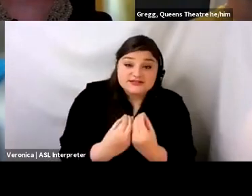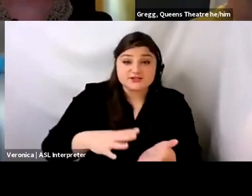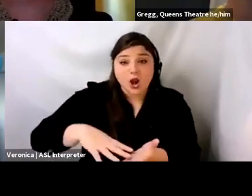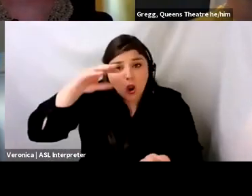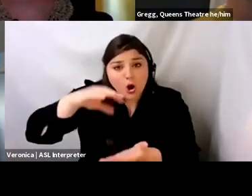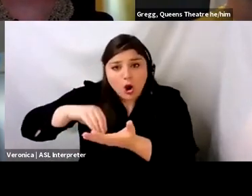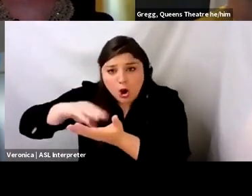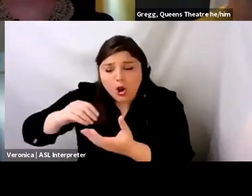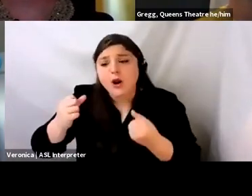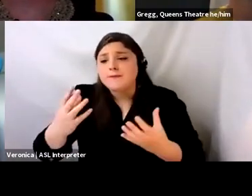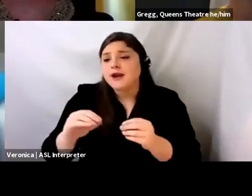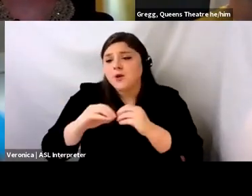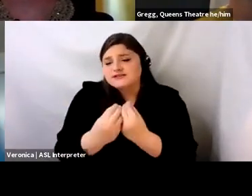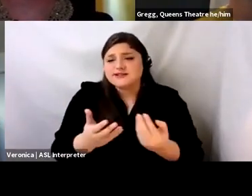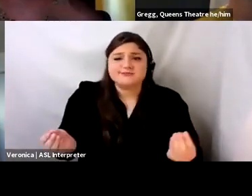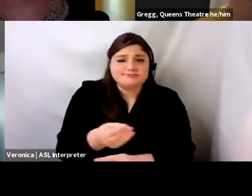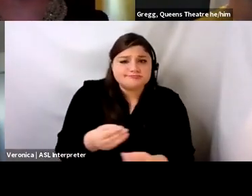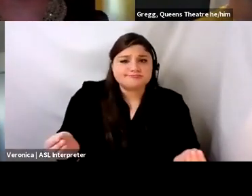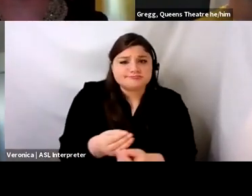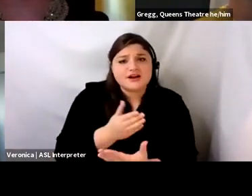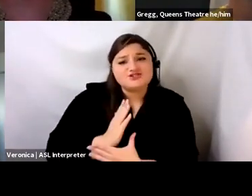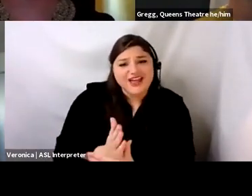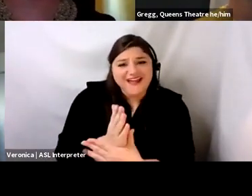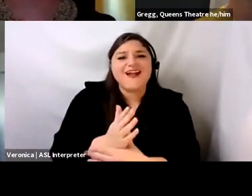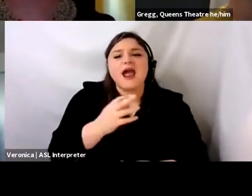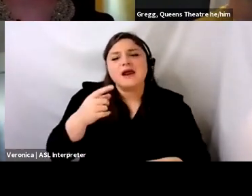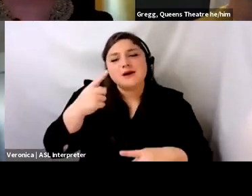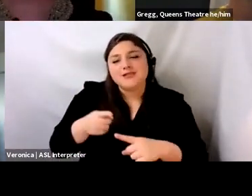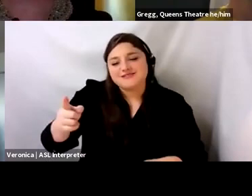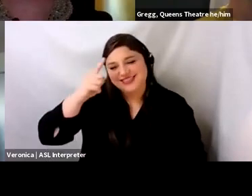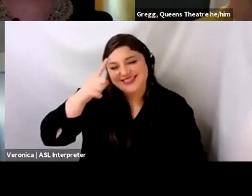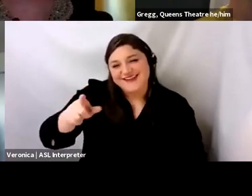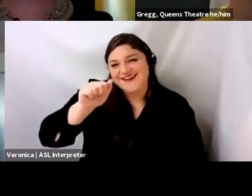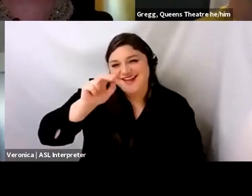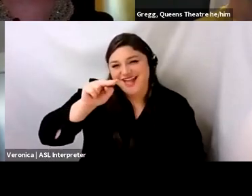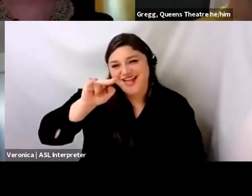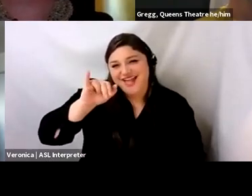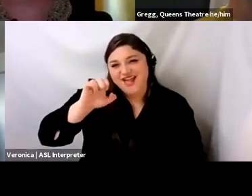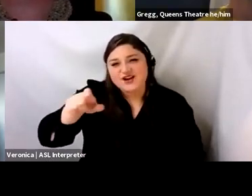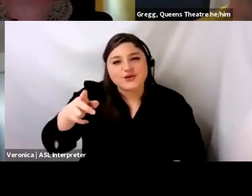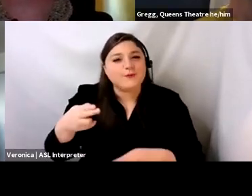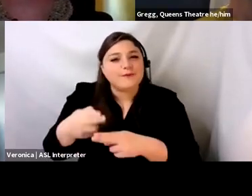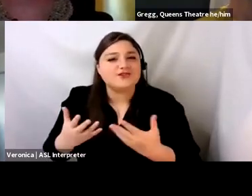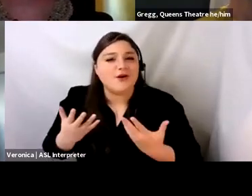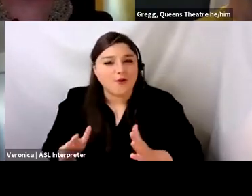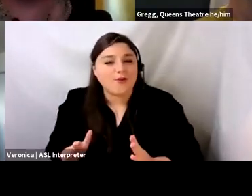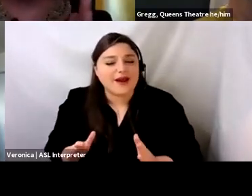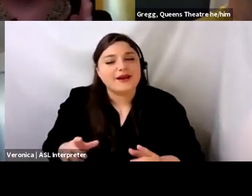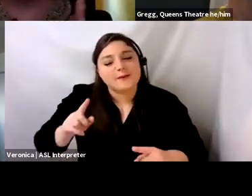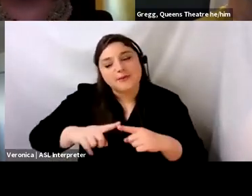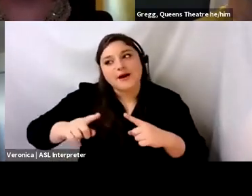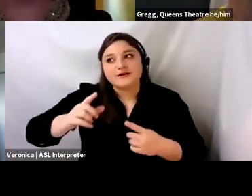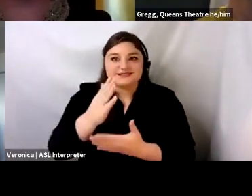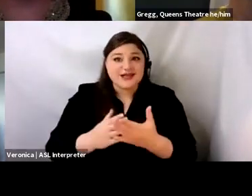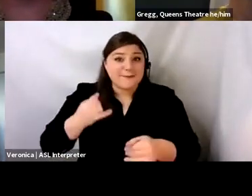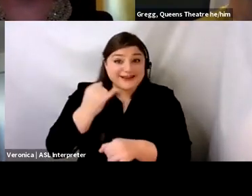I think something that's been really important, Annie, I think you alluded to this in the beginning, you know, just go ahead and